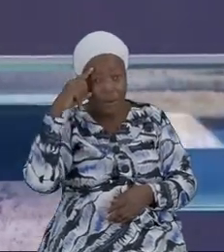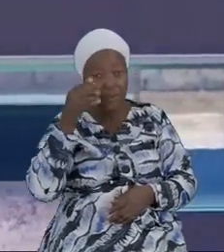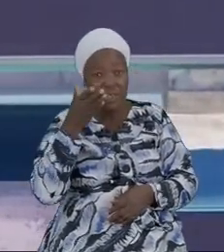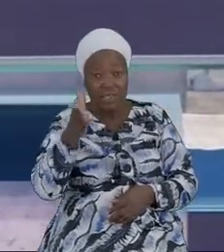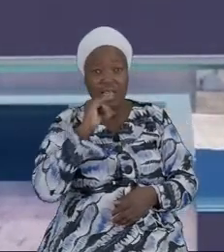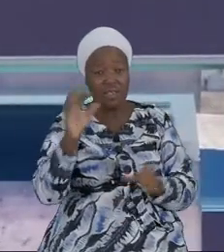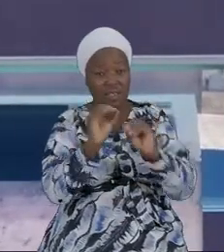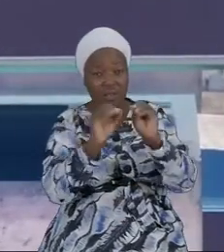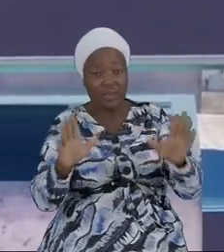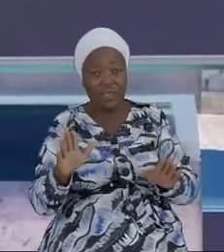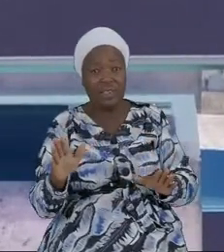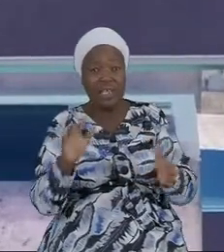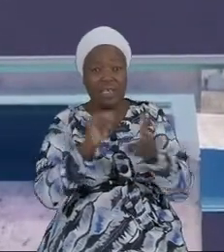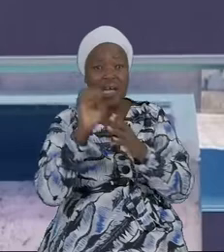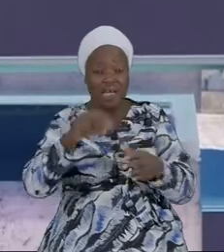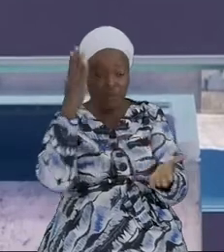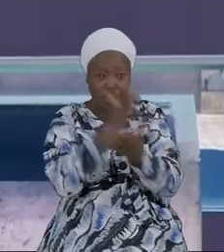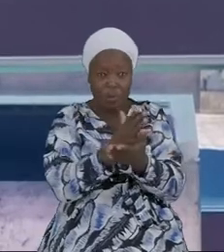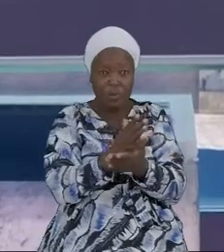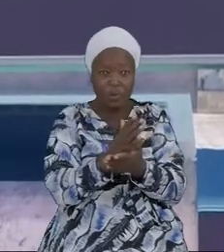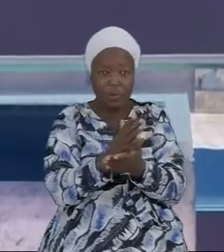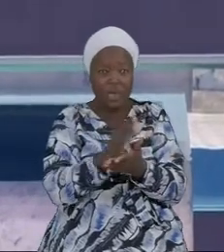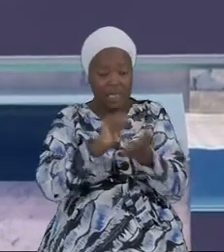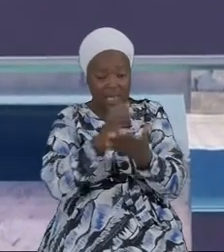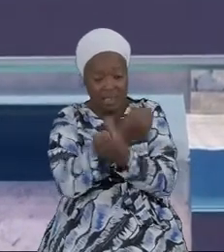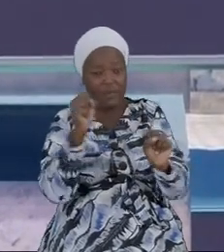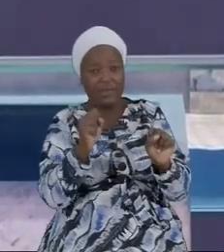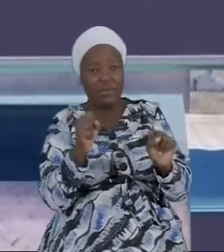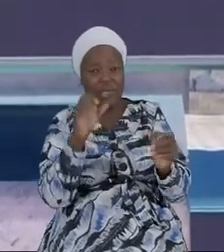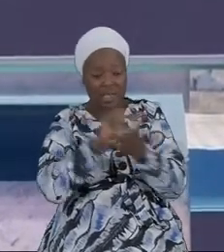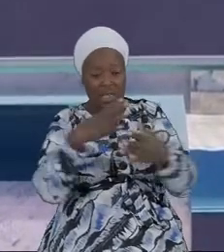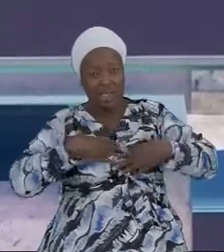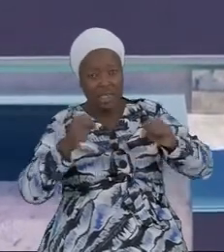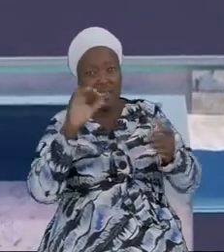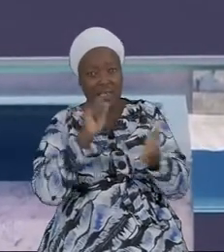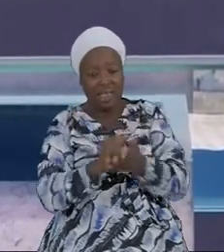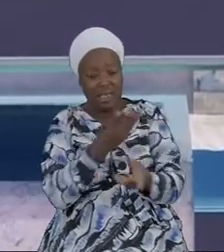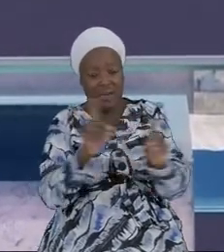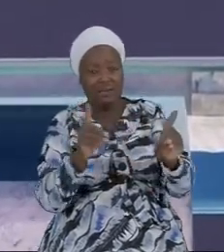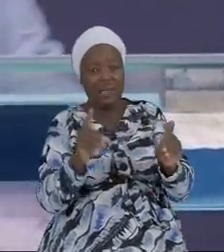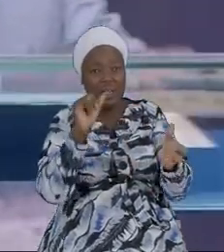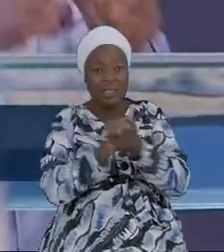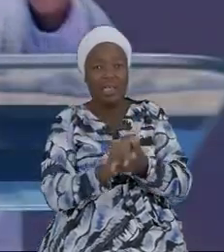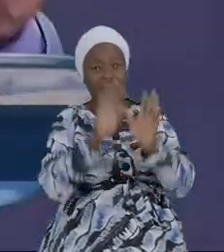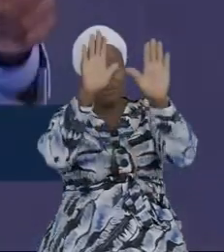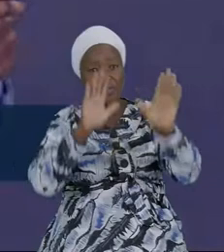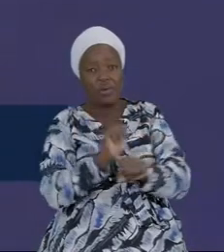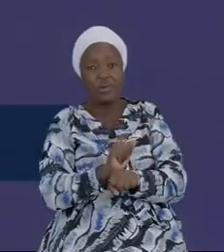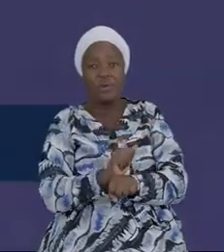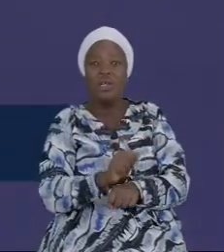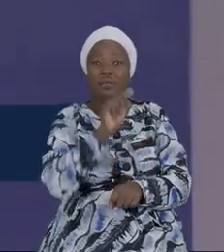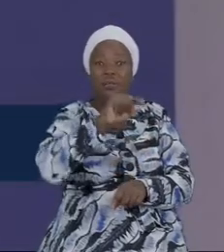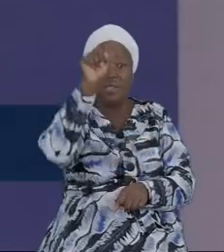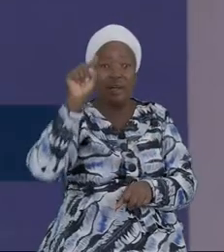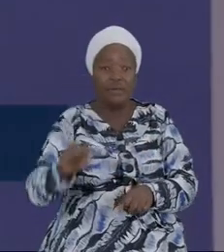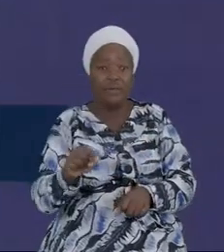is nothing that can stop that salvation, that healing, that deliverance, that miracle,